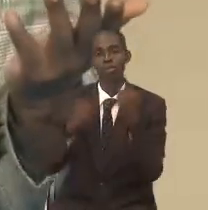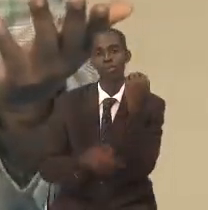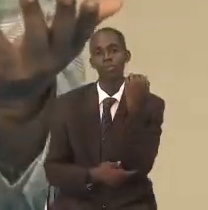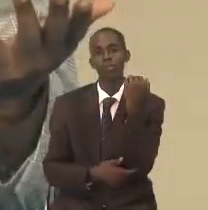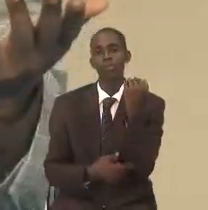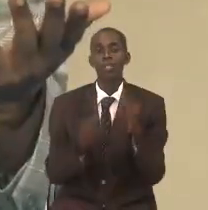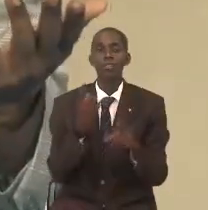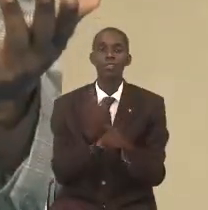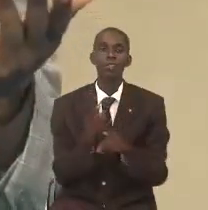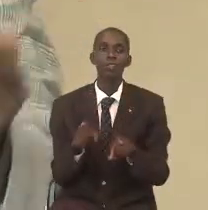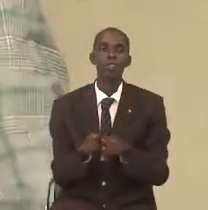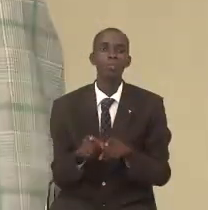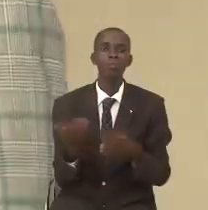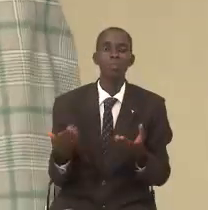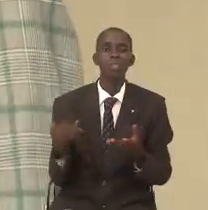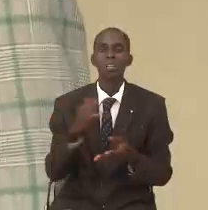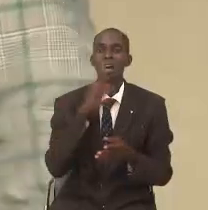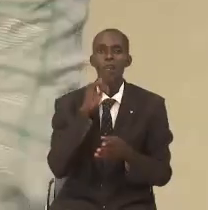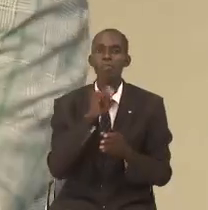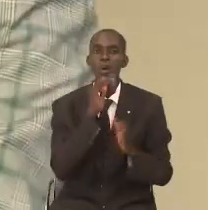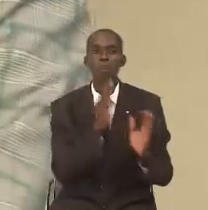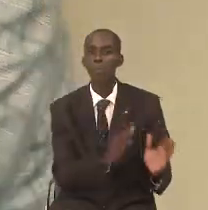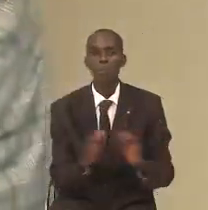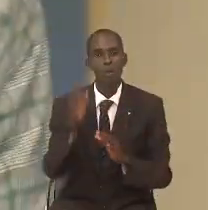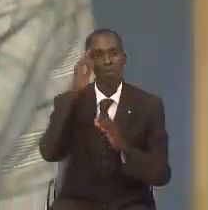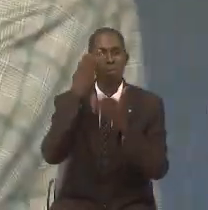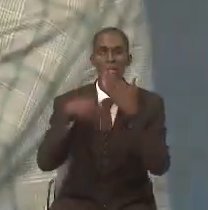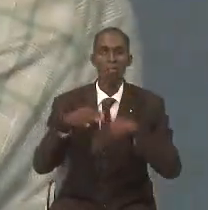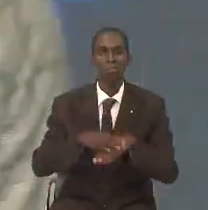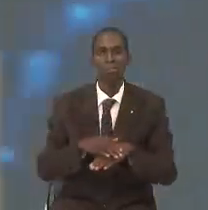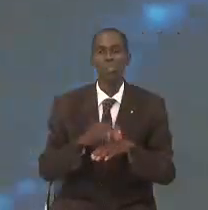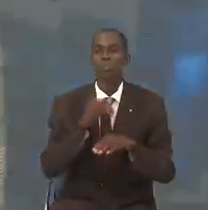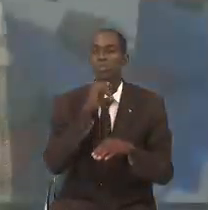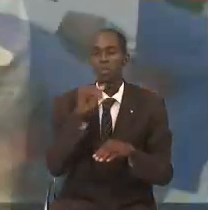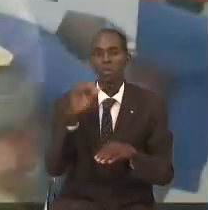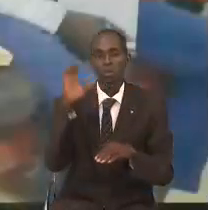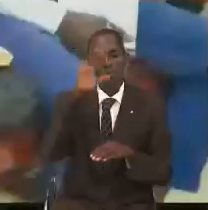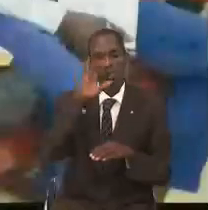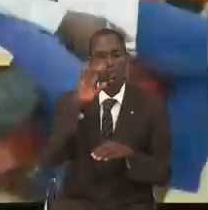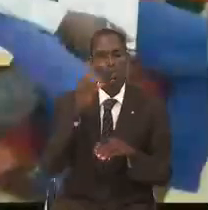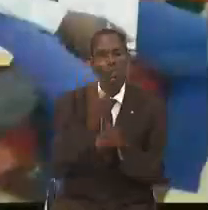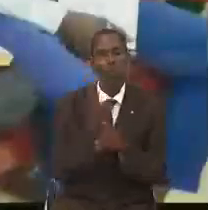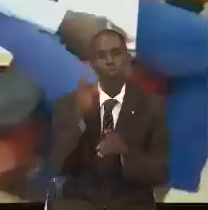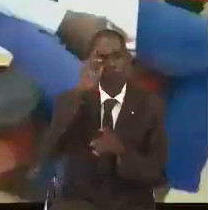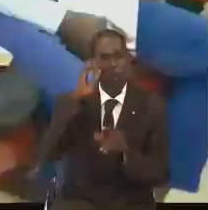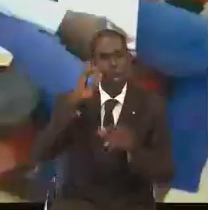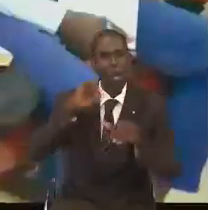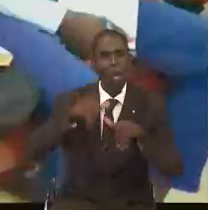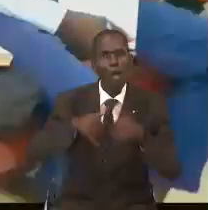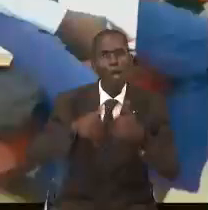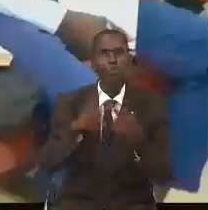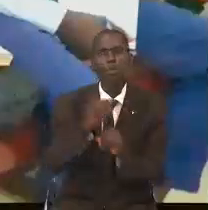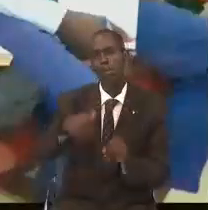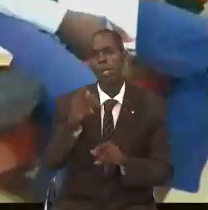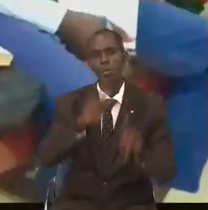gamblers. They're not getting ready for heaven. They're just looking for how to make other people trip. But the Lord is saying, if